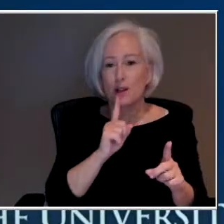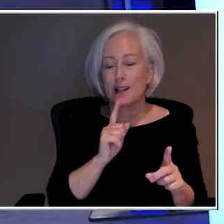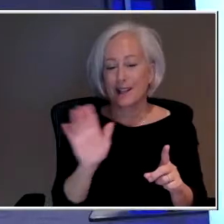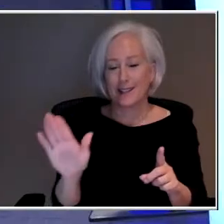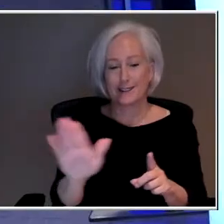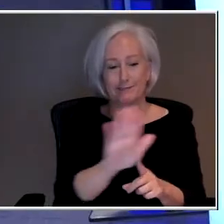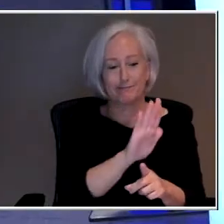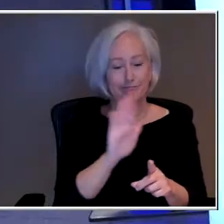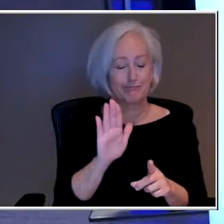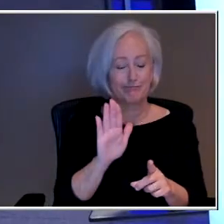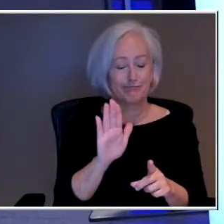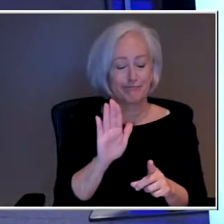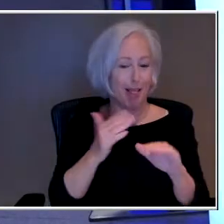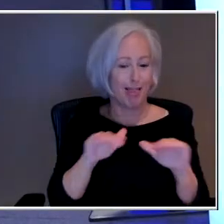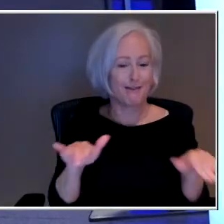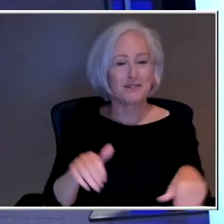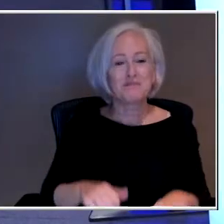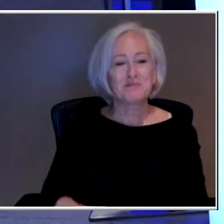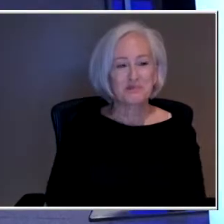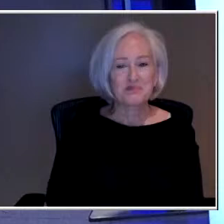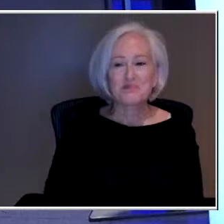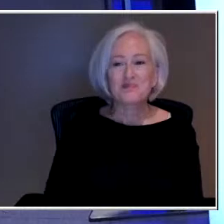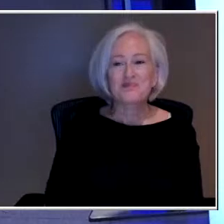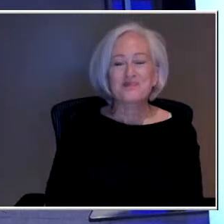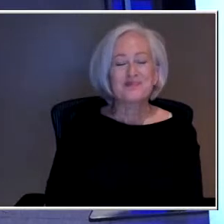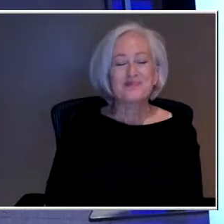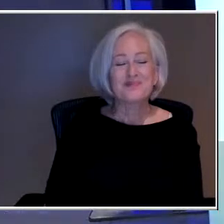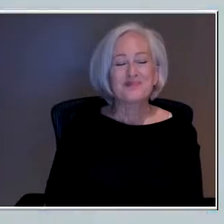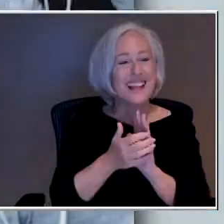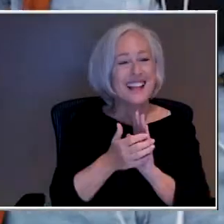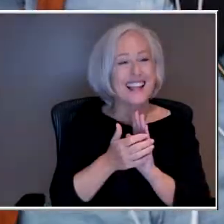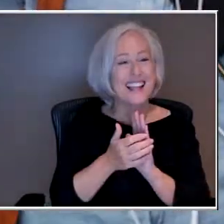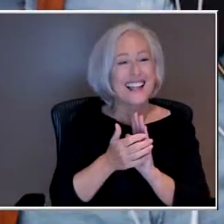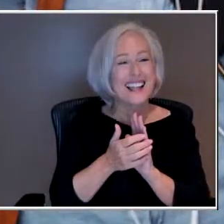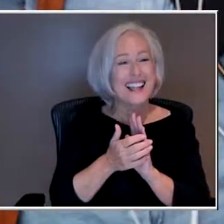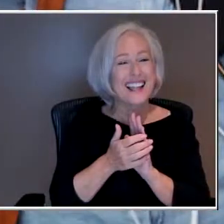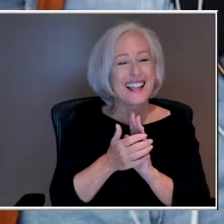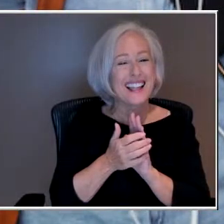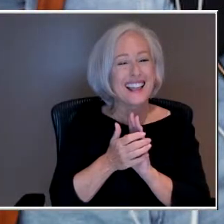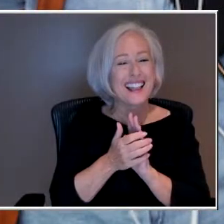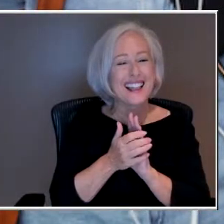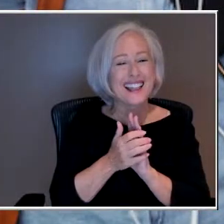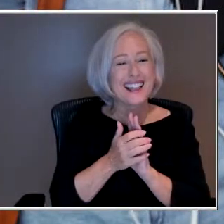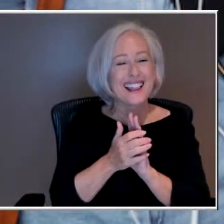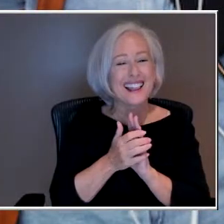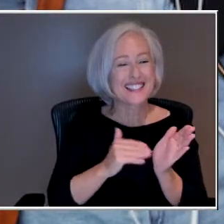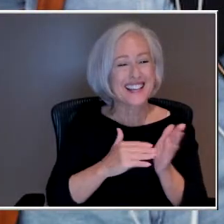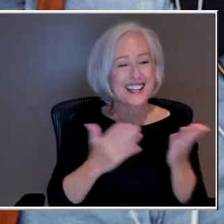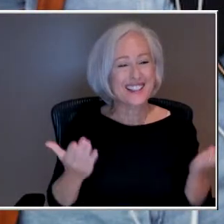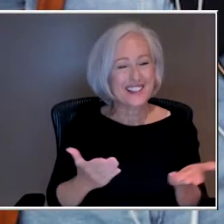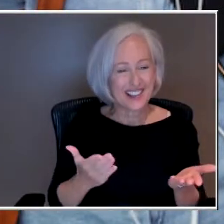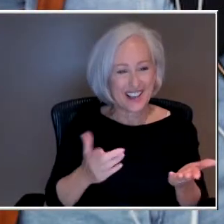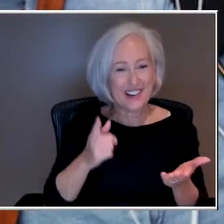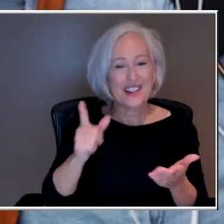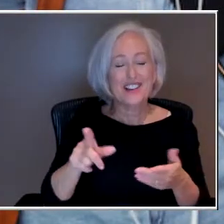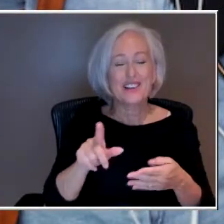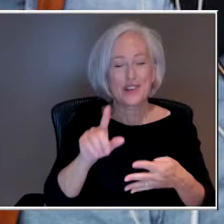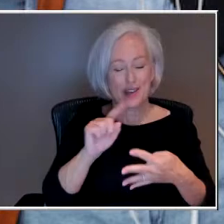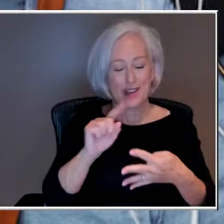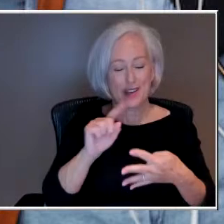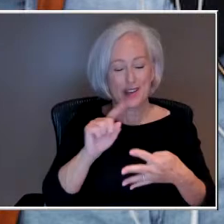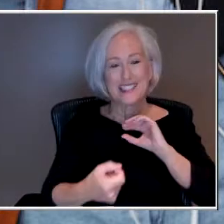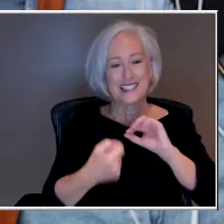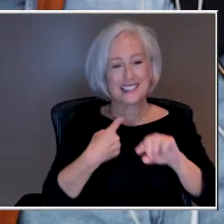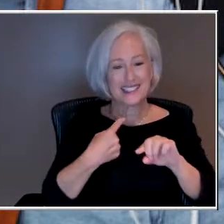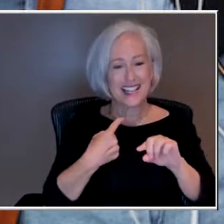Okay. Good. Okay, so our experts are here to answer your questions. Get those sent in. Use the chat on YouTube, Facebook. You can tweet us or email the Medical News Network.